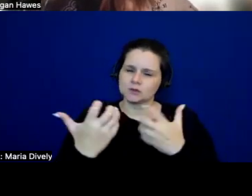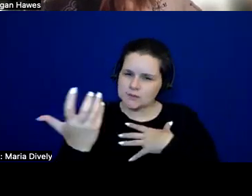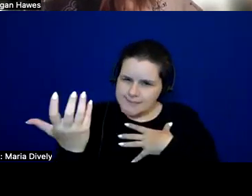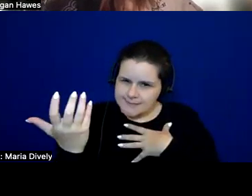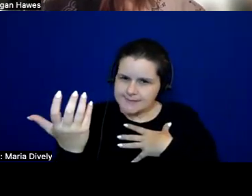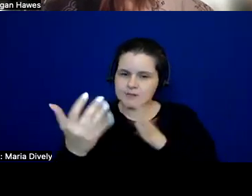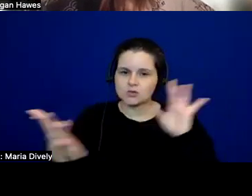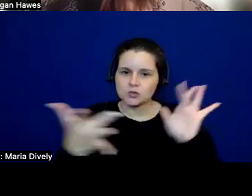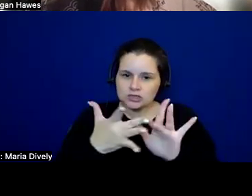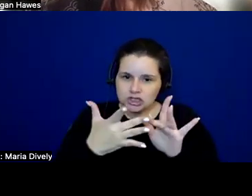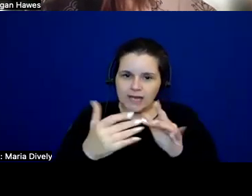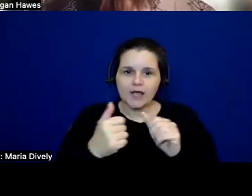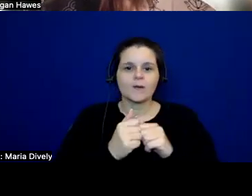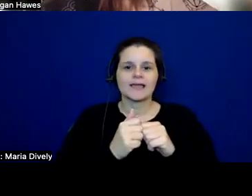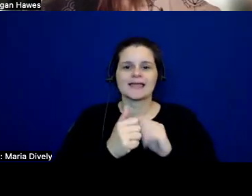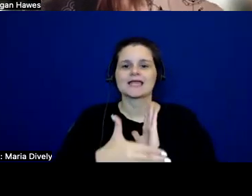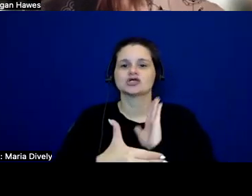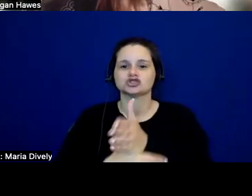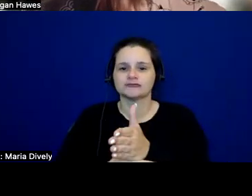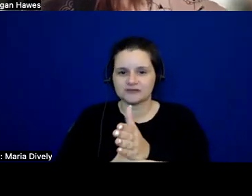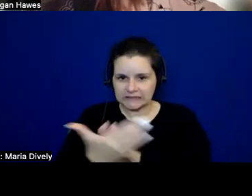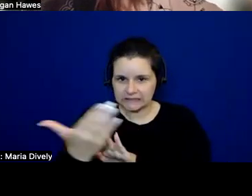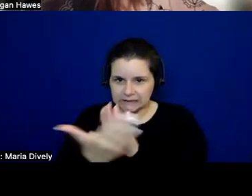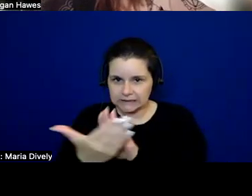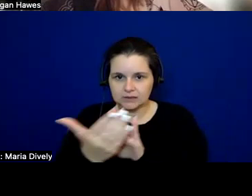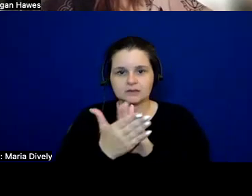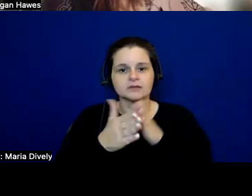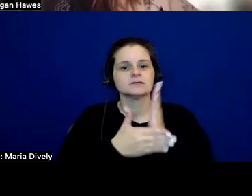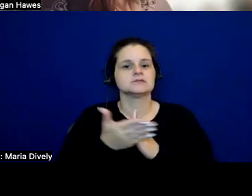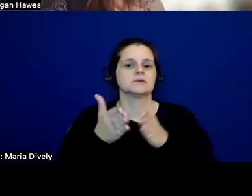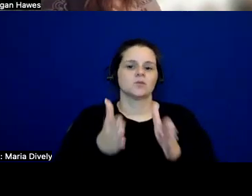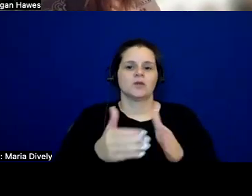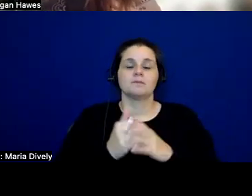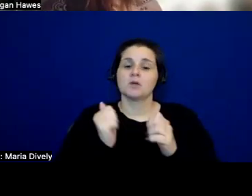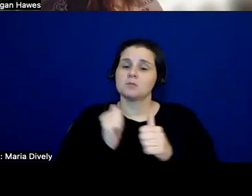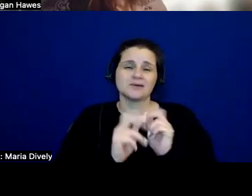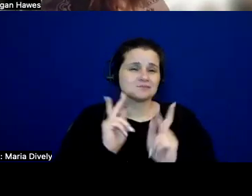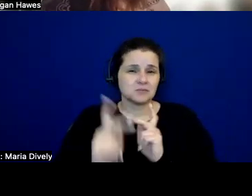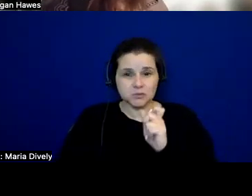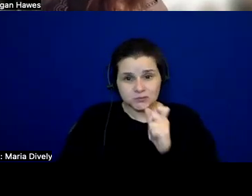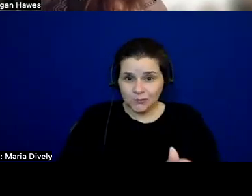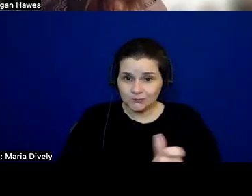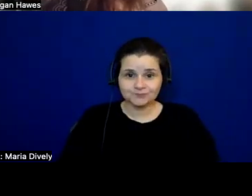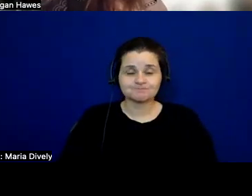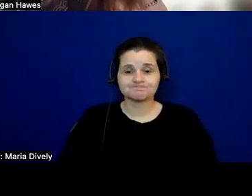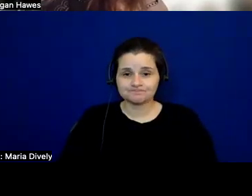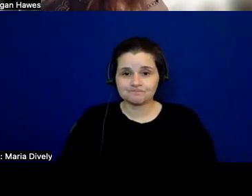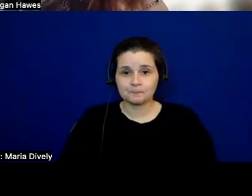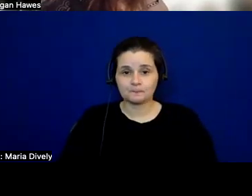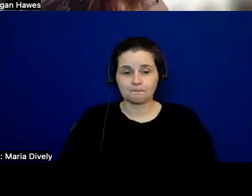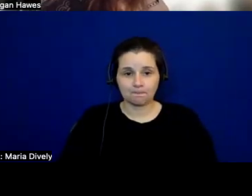know, reach out and intervene in some way. But most people do not.